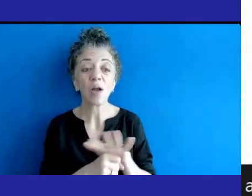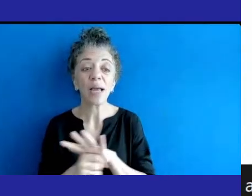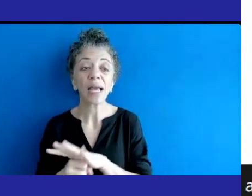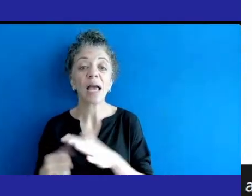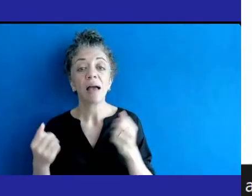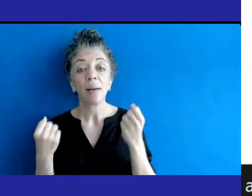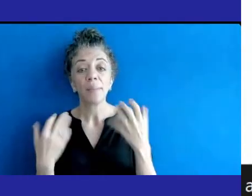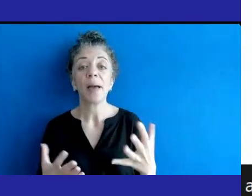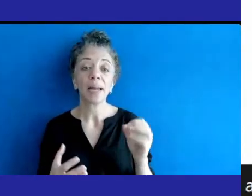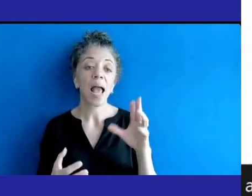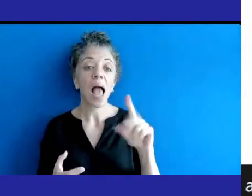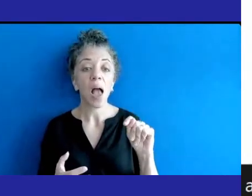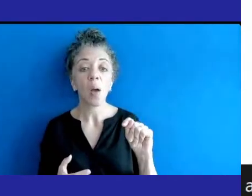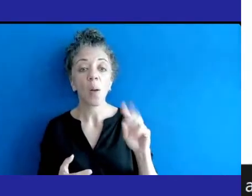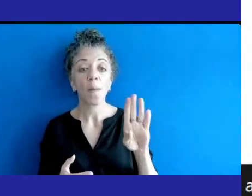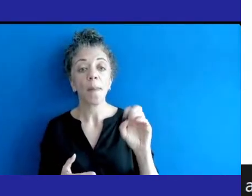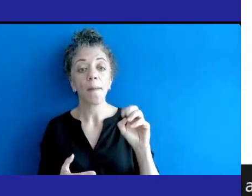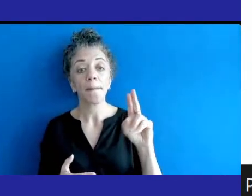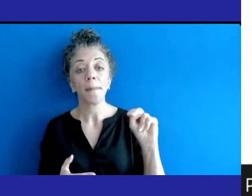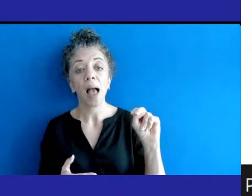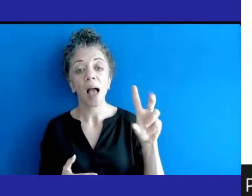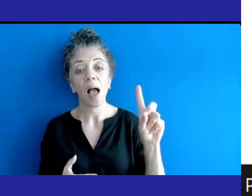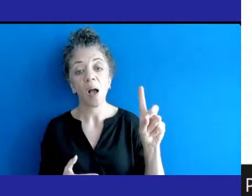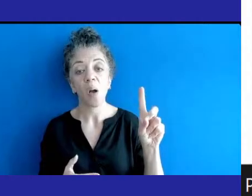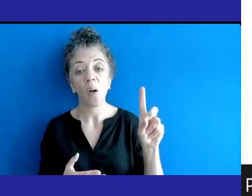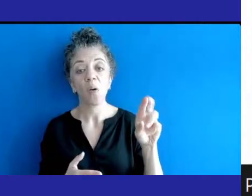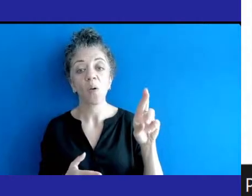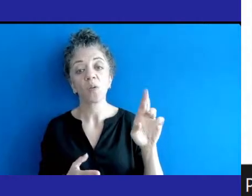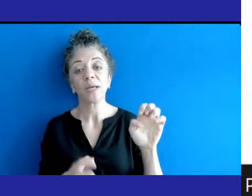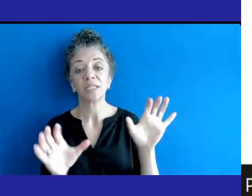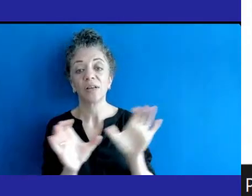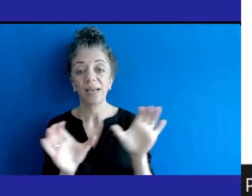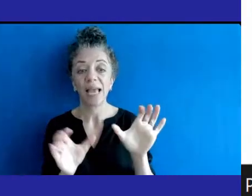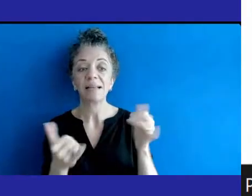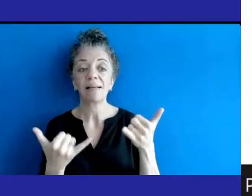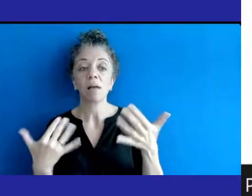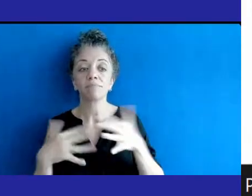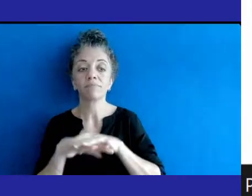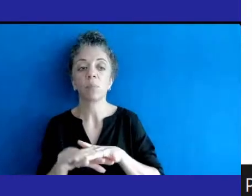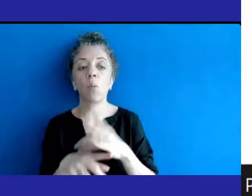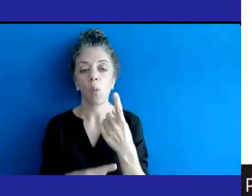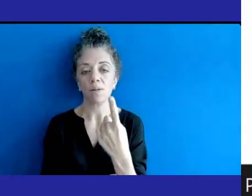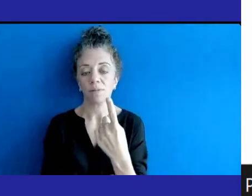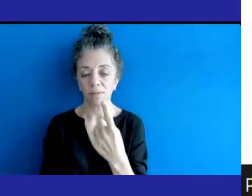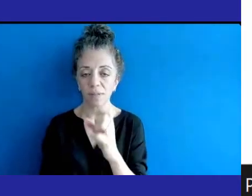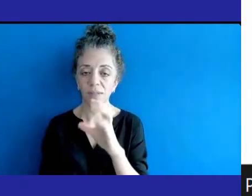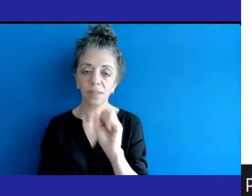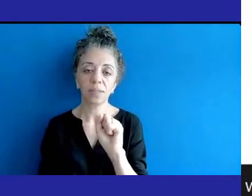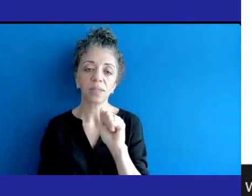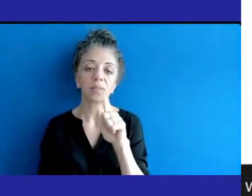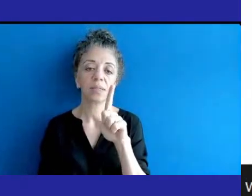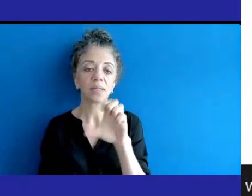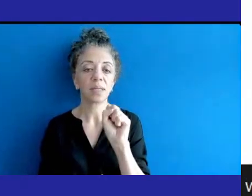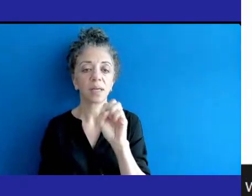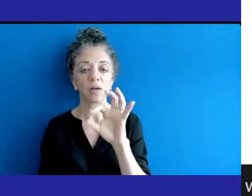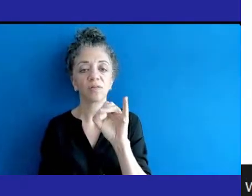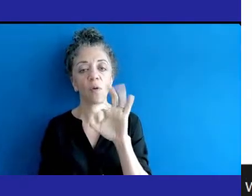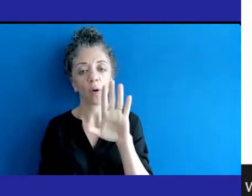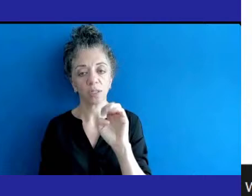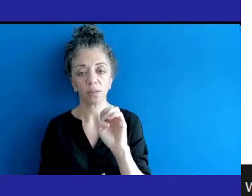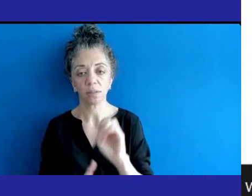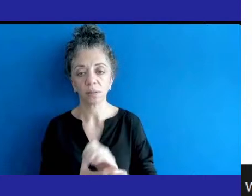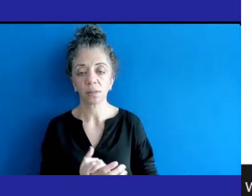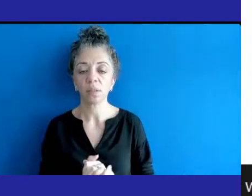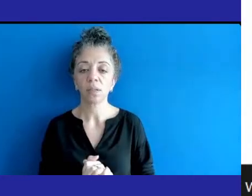recertification work and onboarding work. Now it's all in one Salesforce setup. Next,